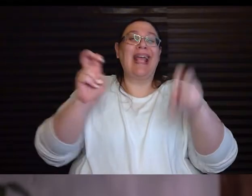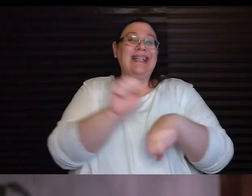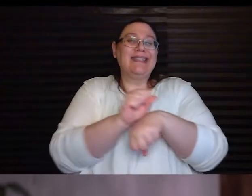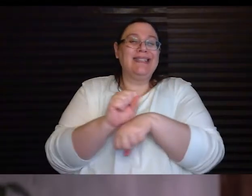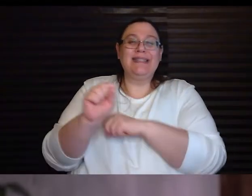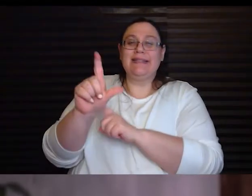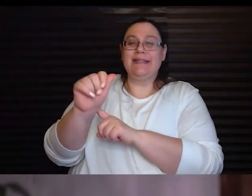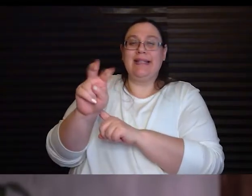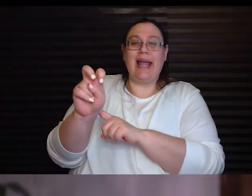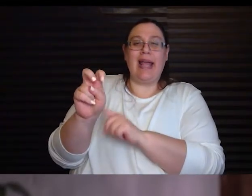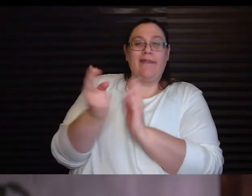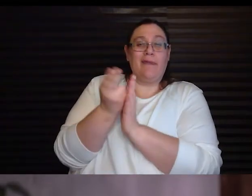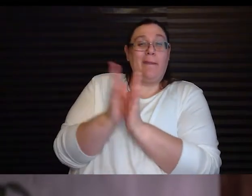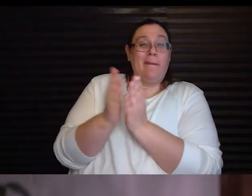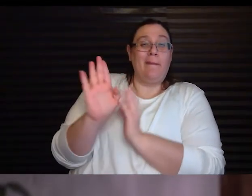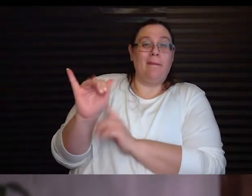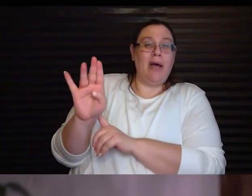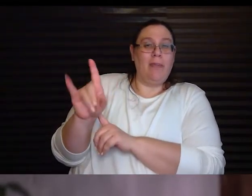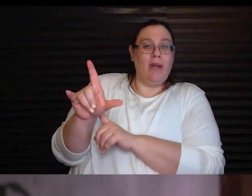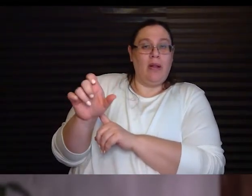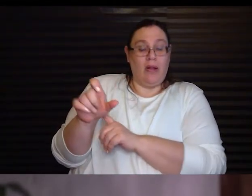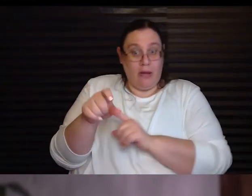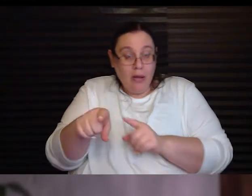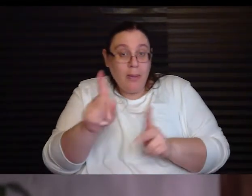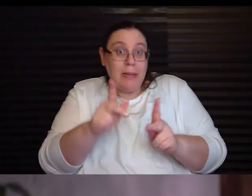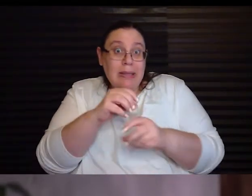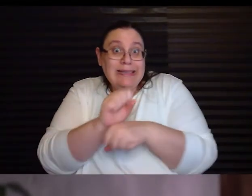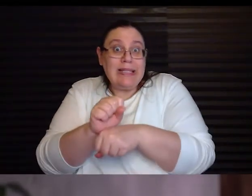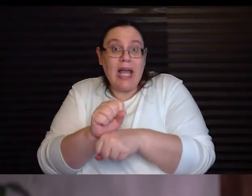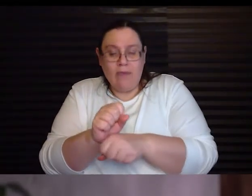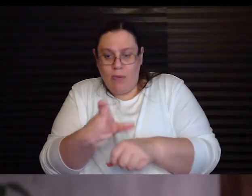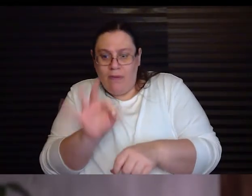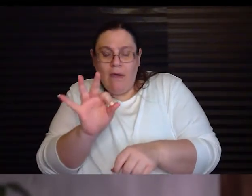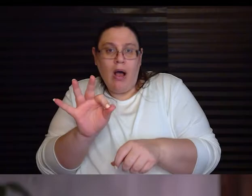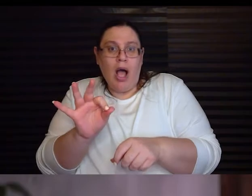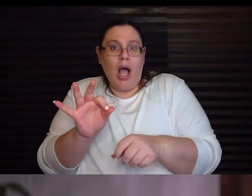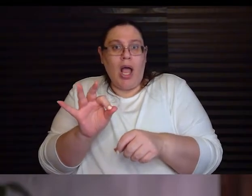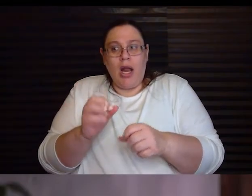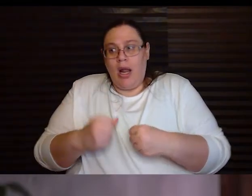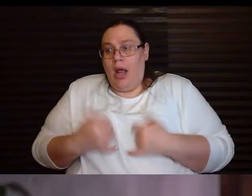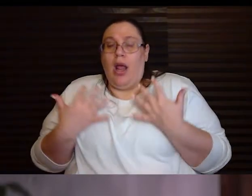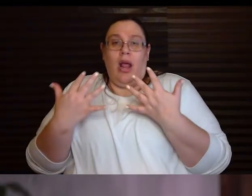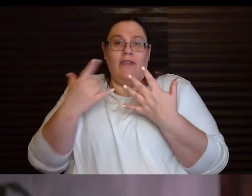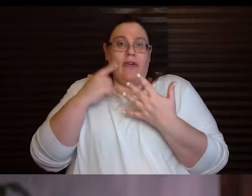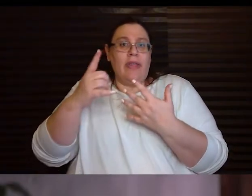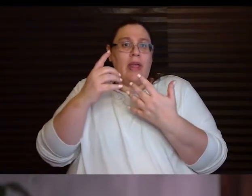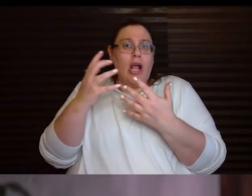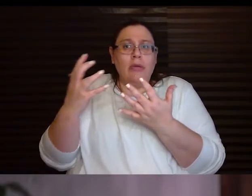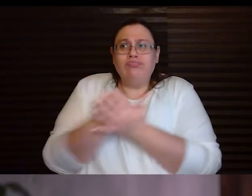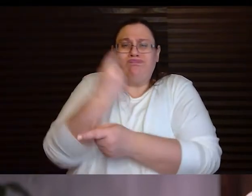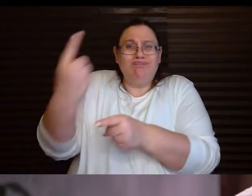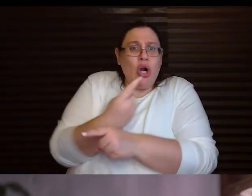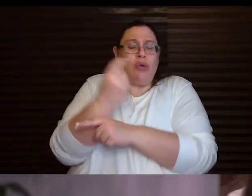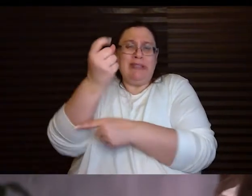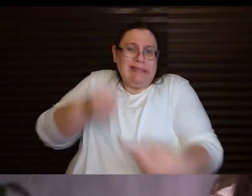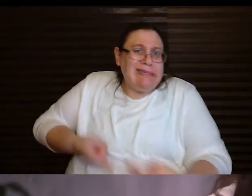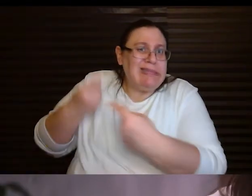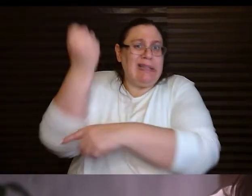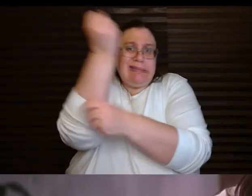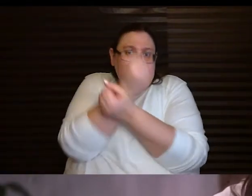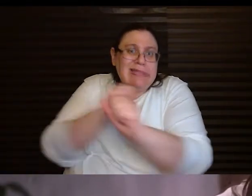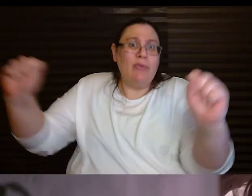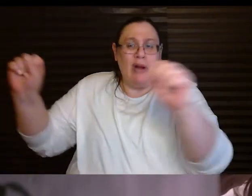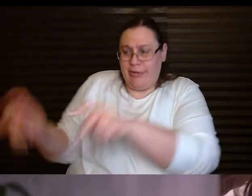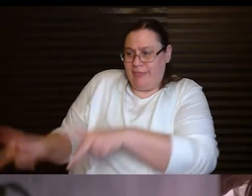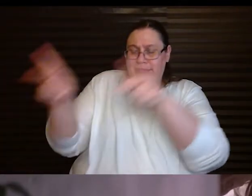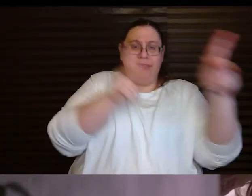slave Bible. They were fearful that enslaved people would find fuel for their righteous struggle for liberation in the Israelites' journey